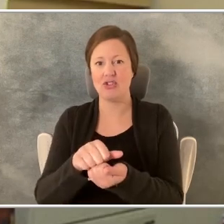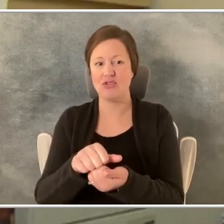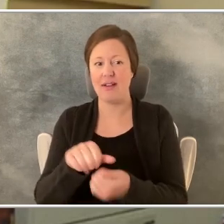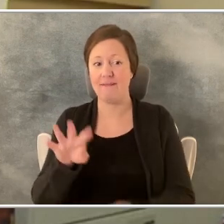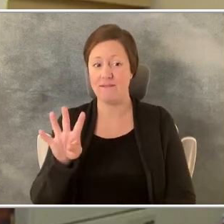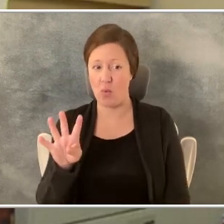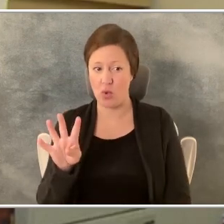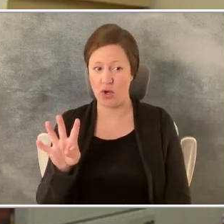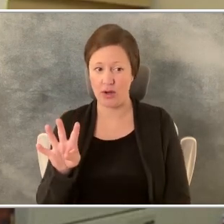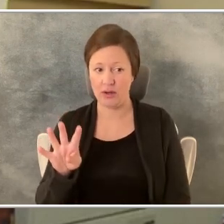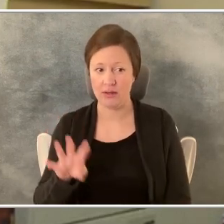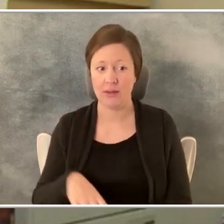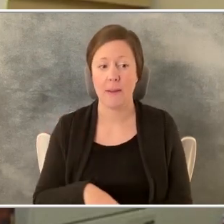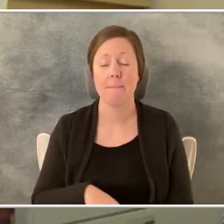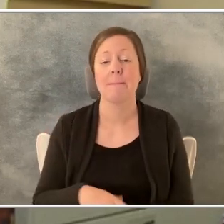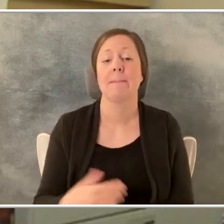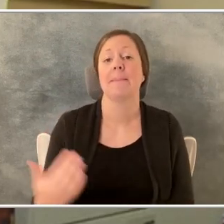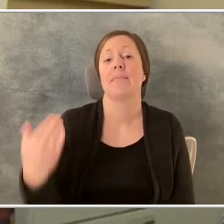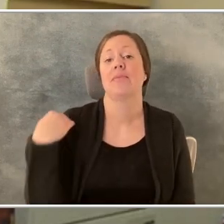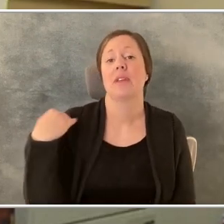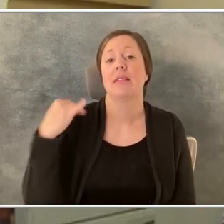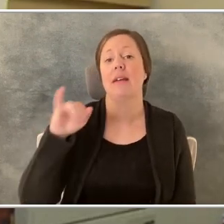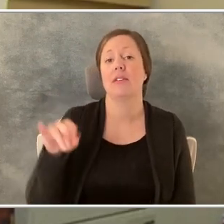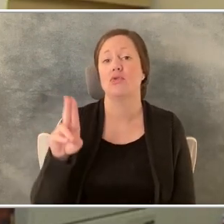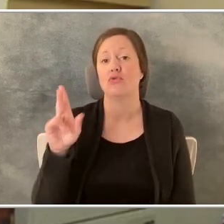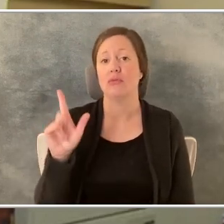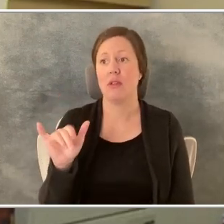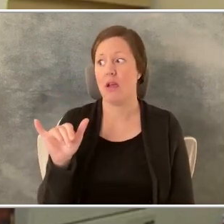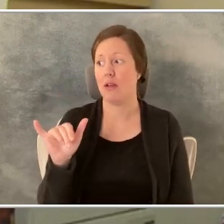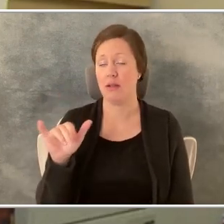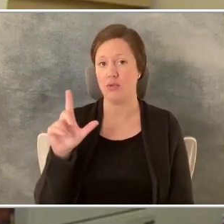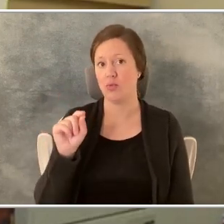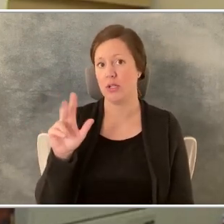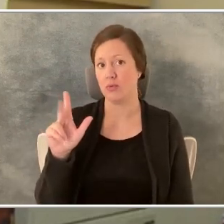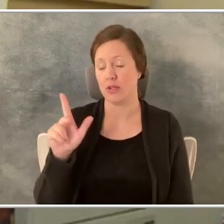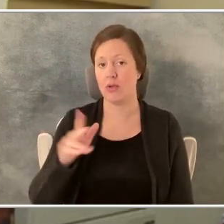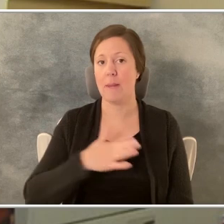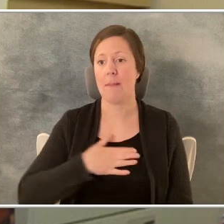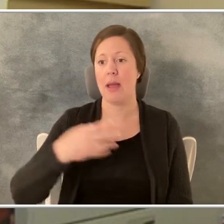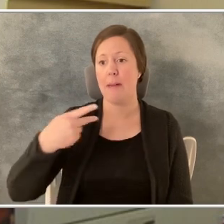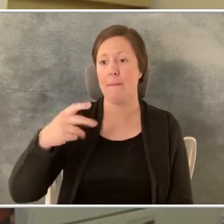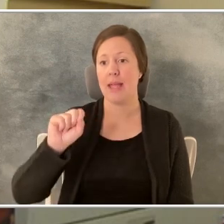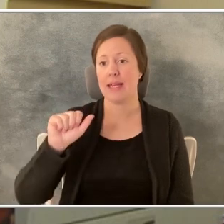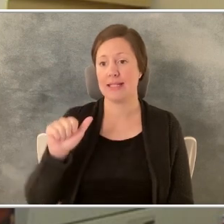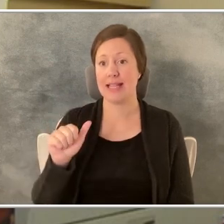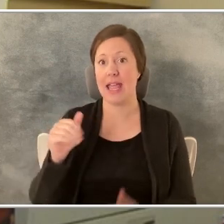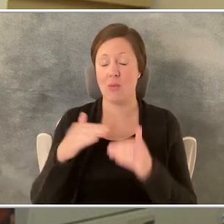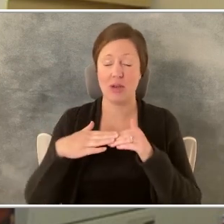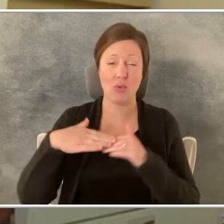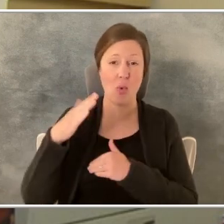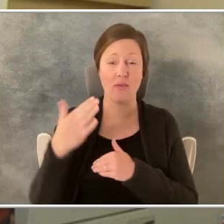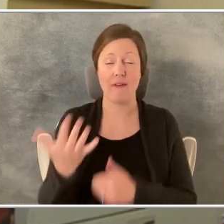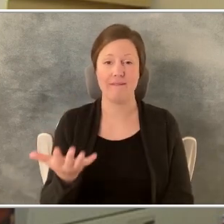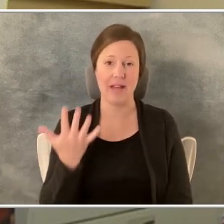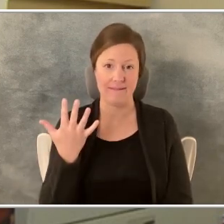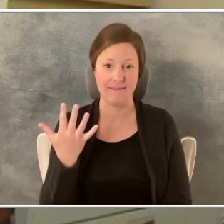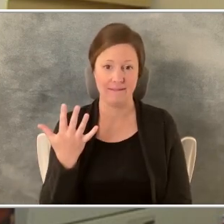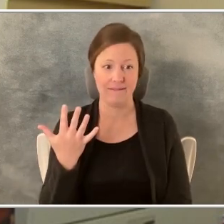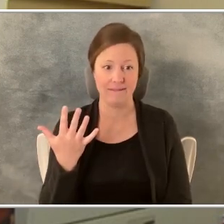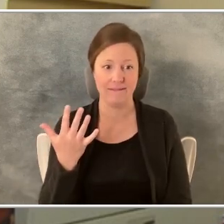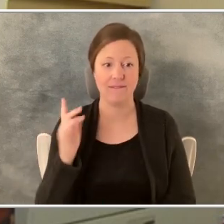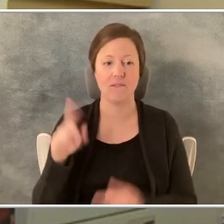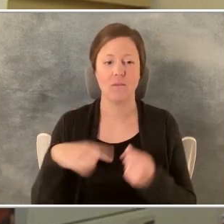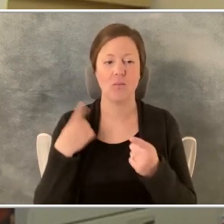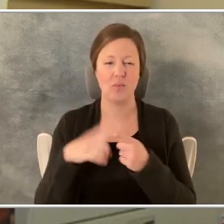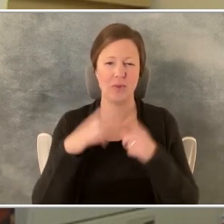understand. And last July of 2023, my PSA went over 5. And that's when we decided